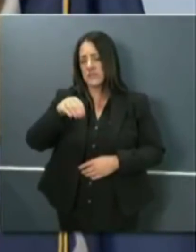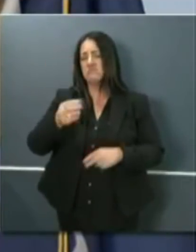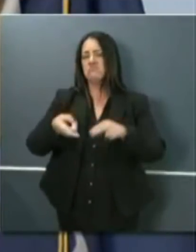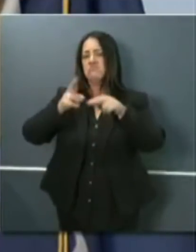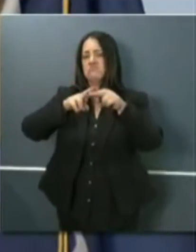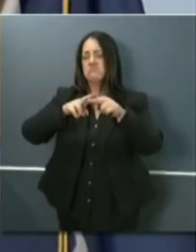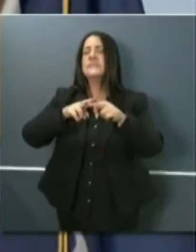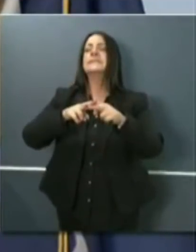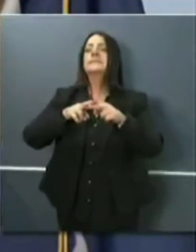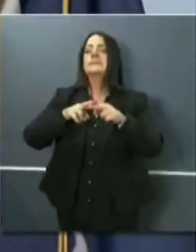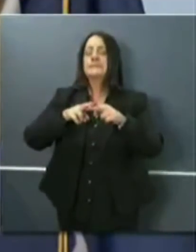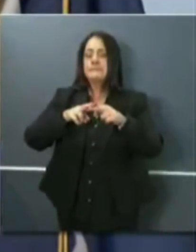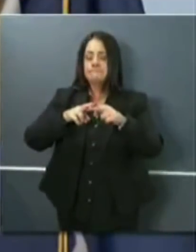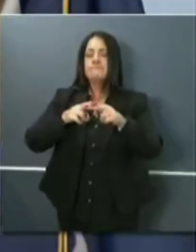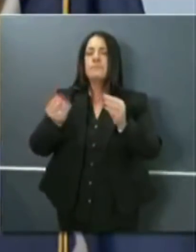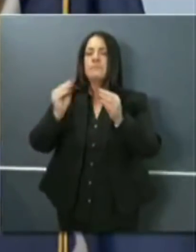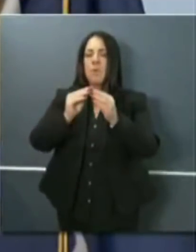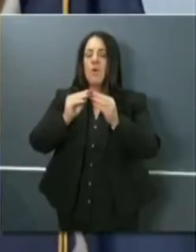of positives last night,